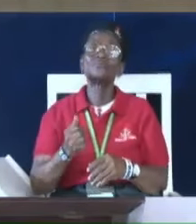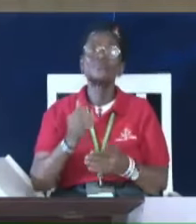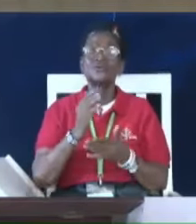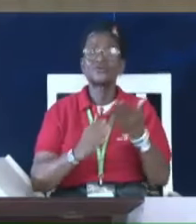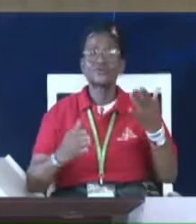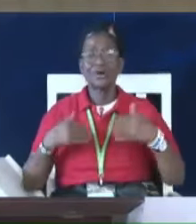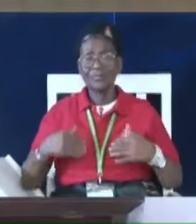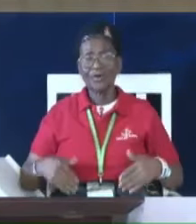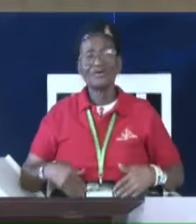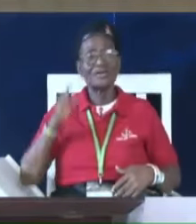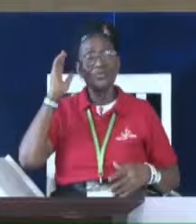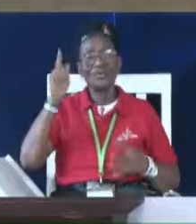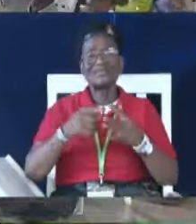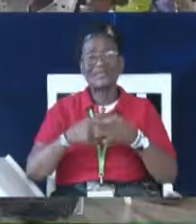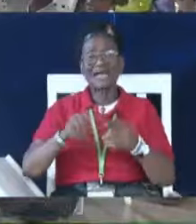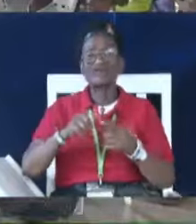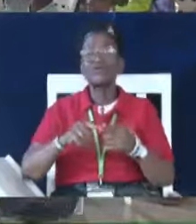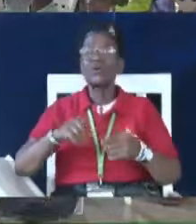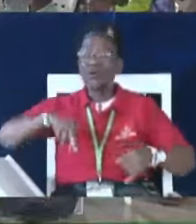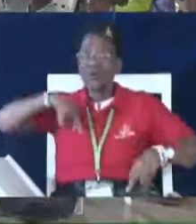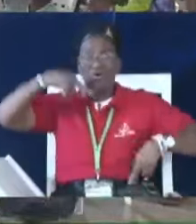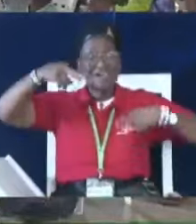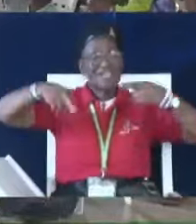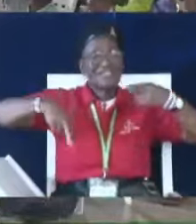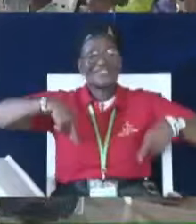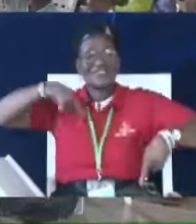somebody will begin to rejoice forever.